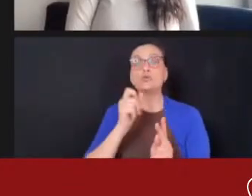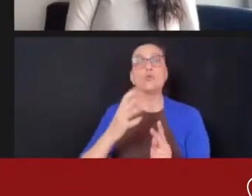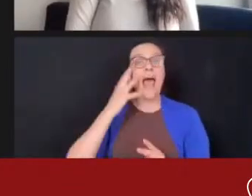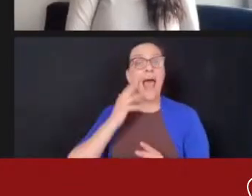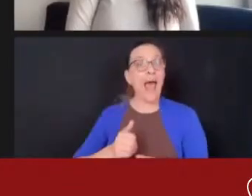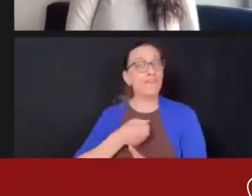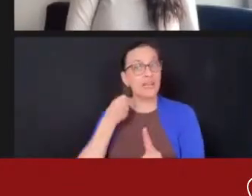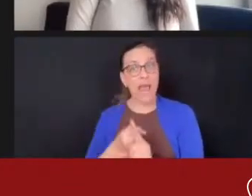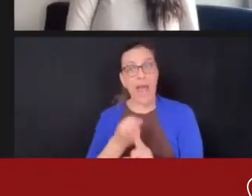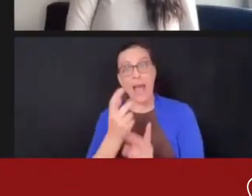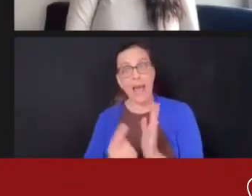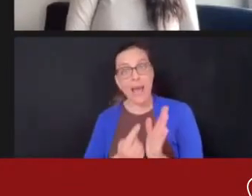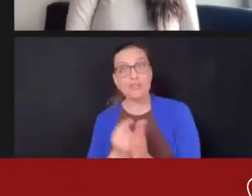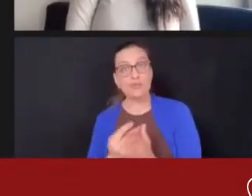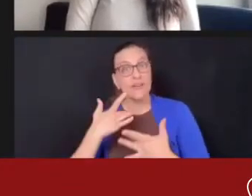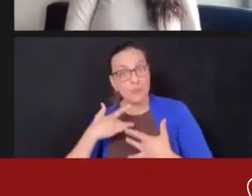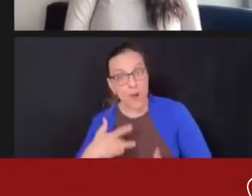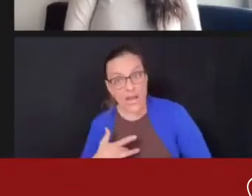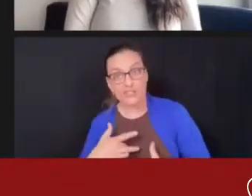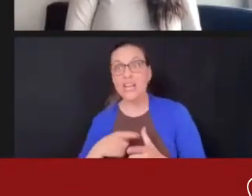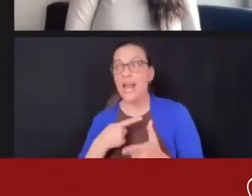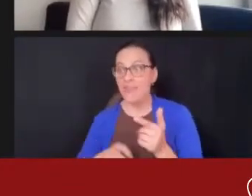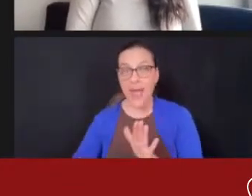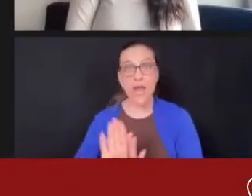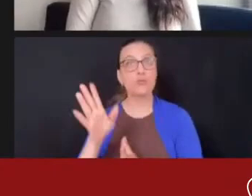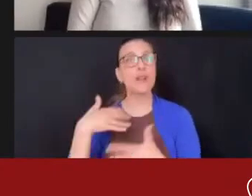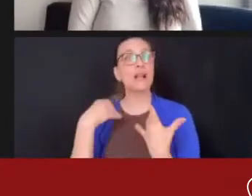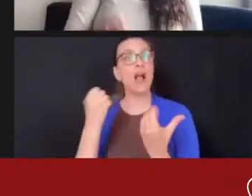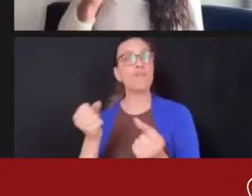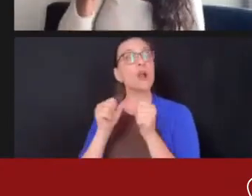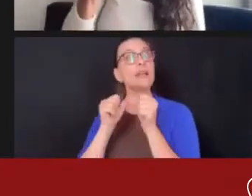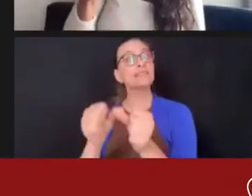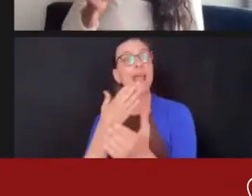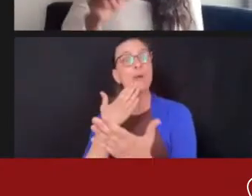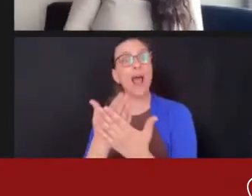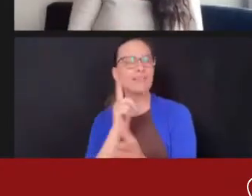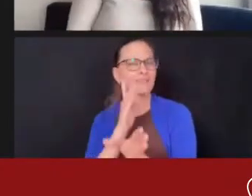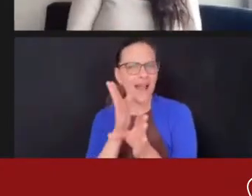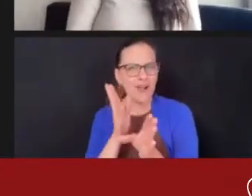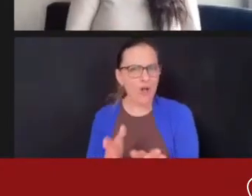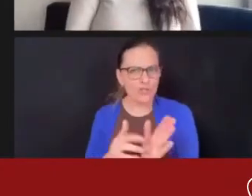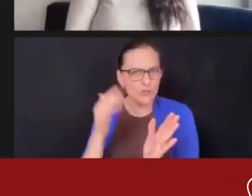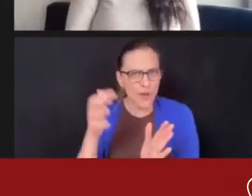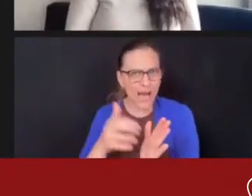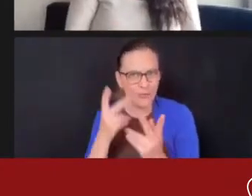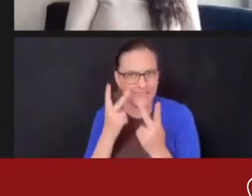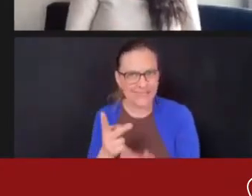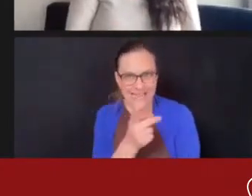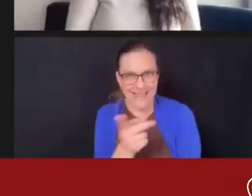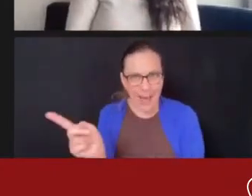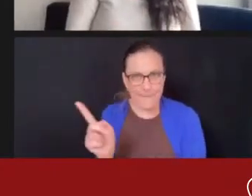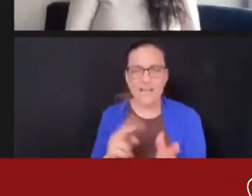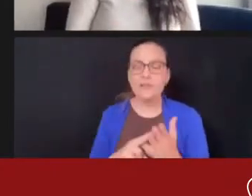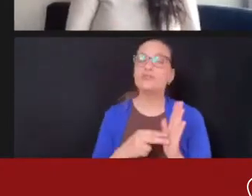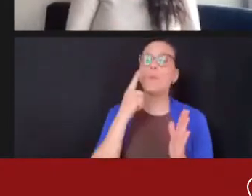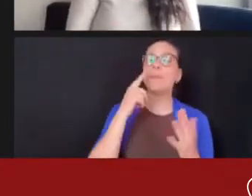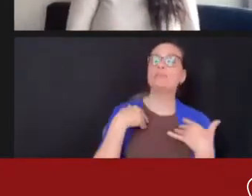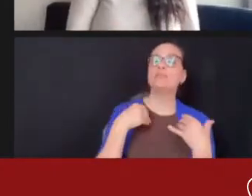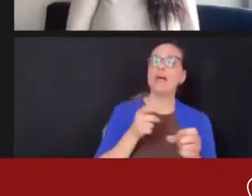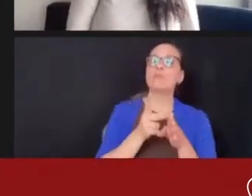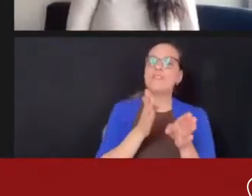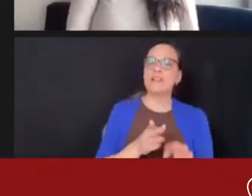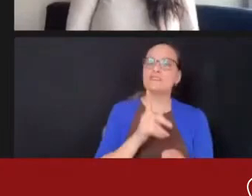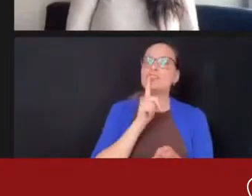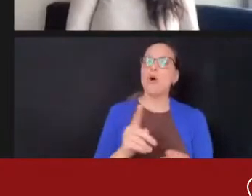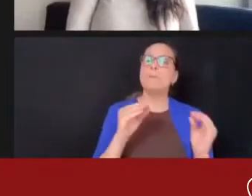like psychologists rarely see them. And so mental health professionals are often more likely to have kind of